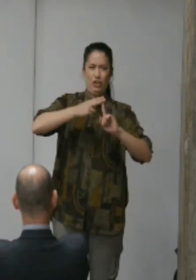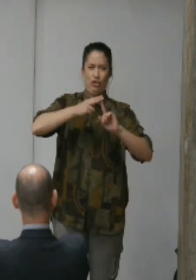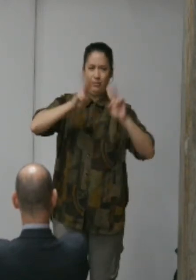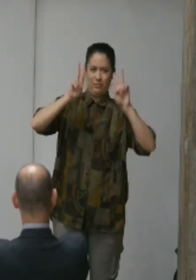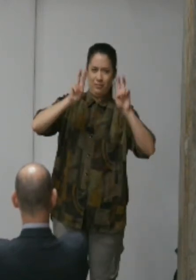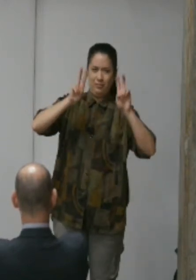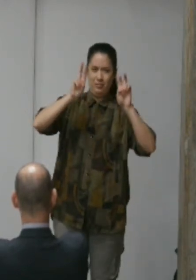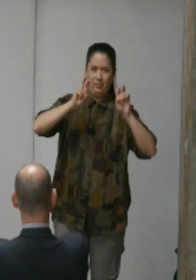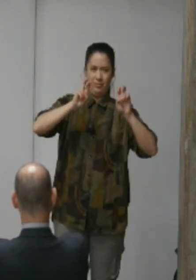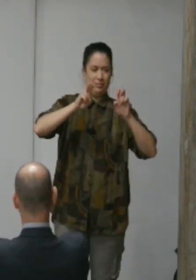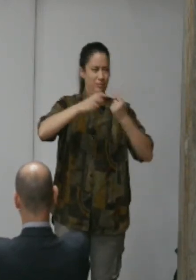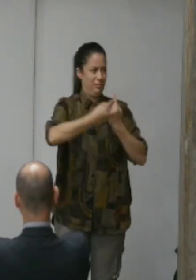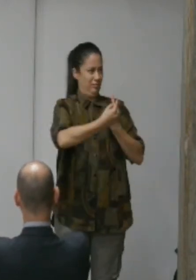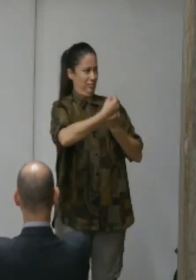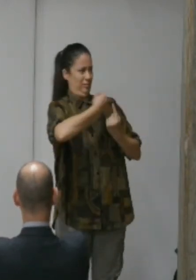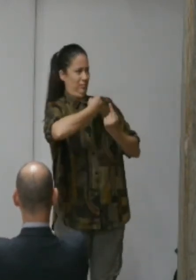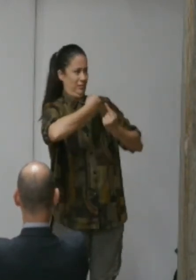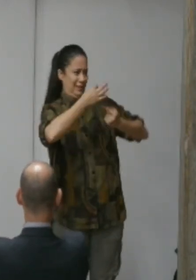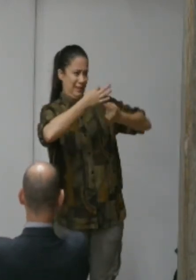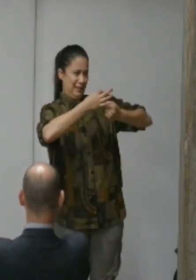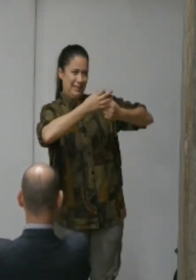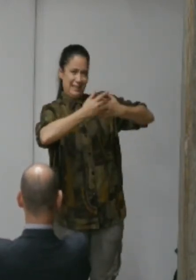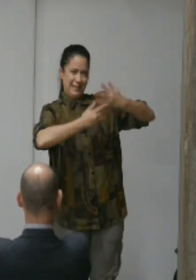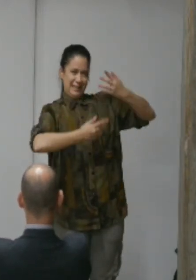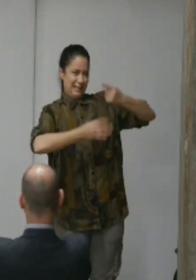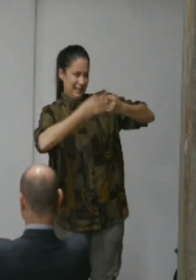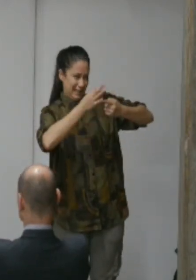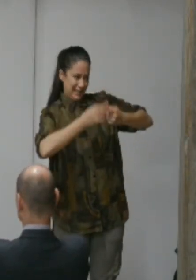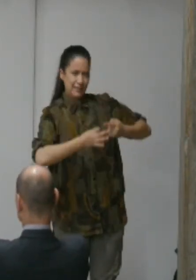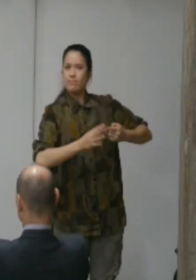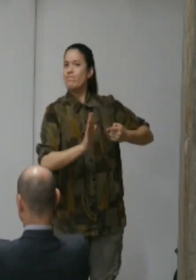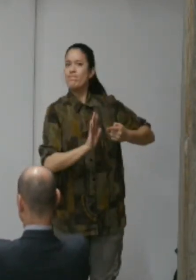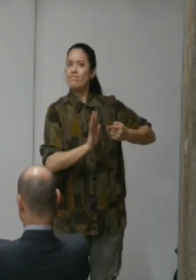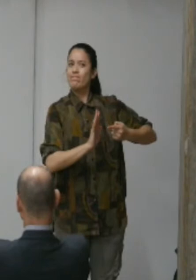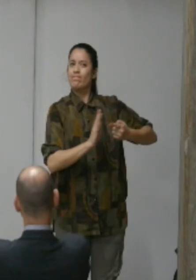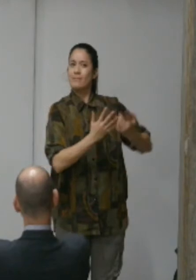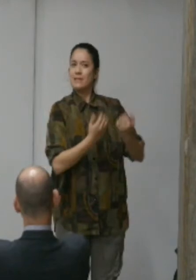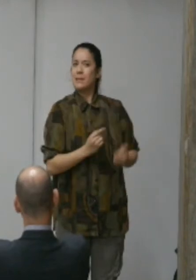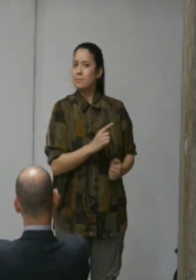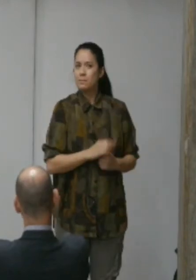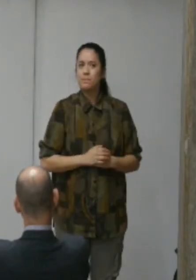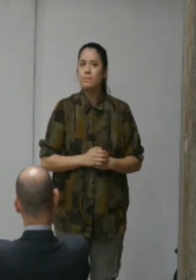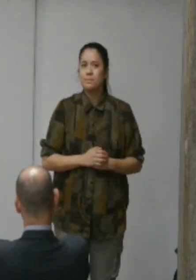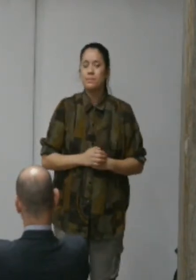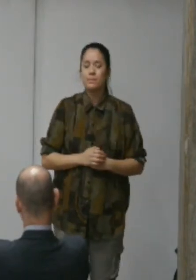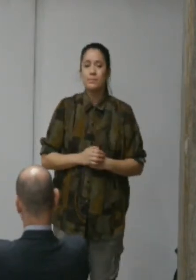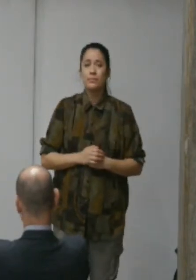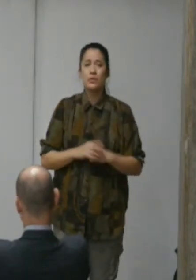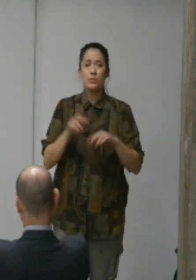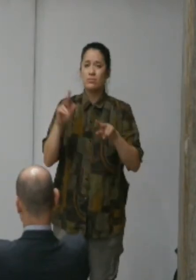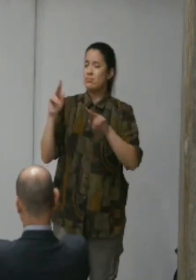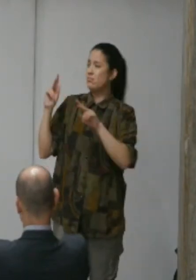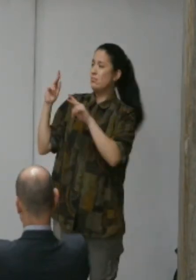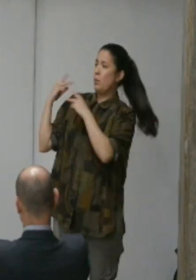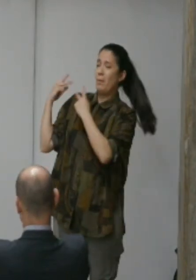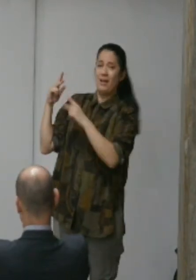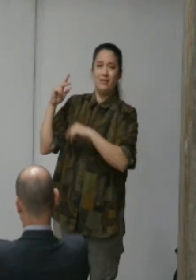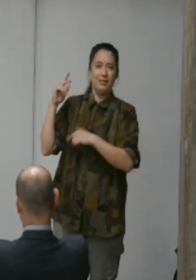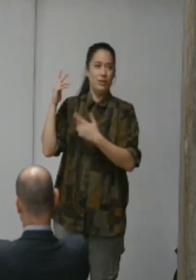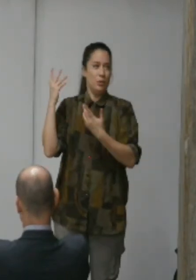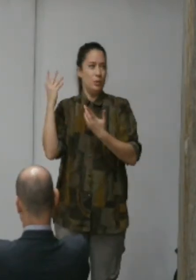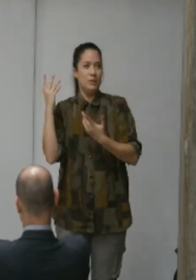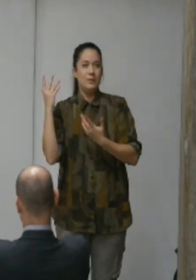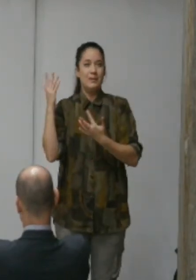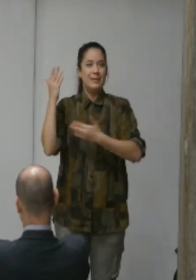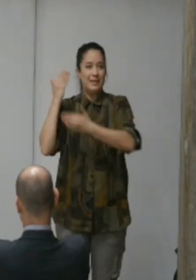when we think about black women and the legacy that we draw on, as I say, without romanticising